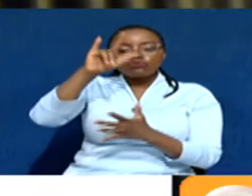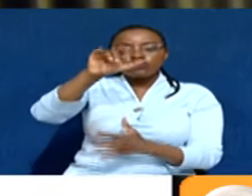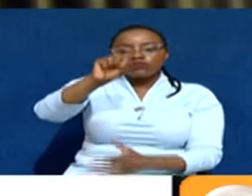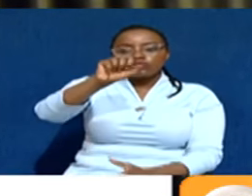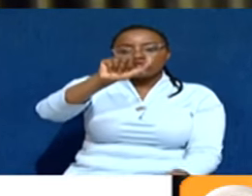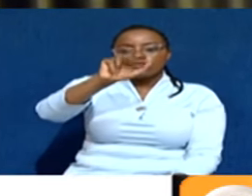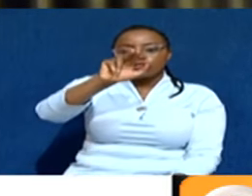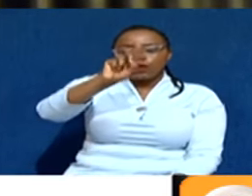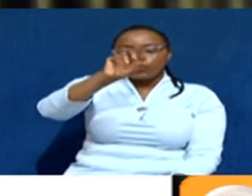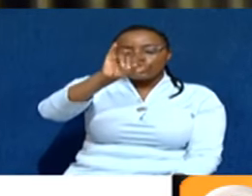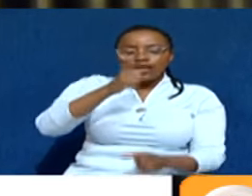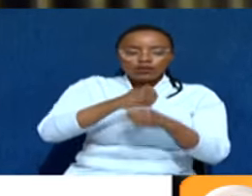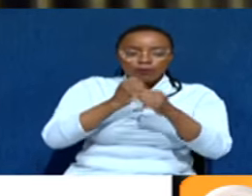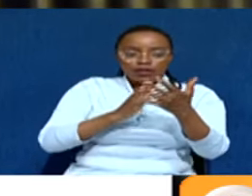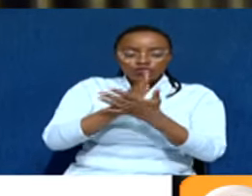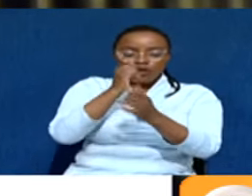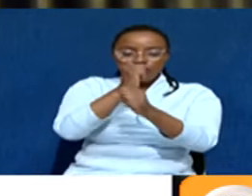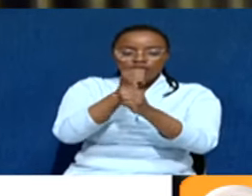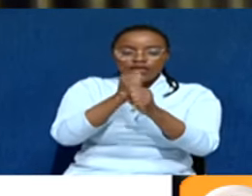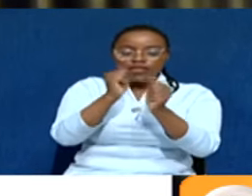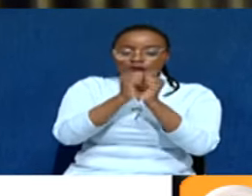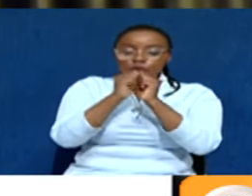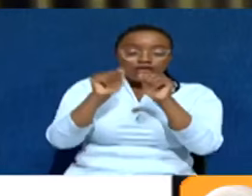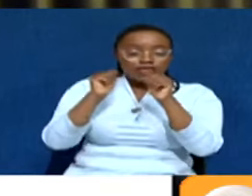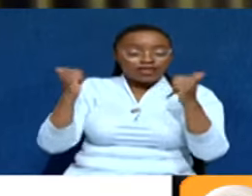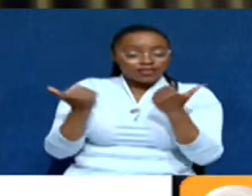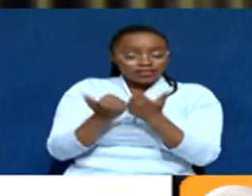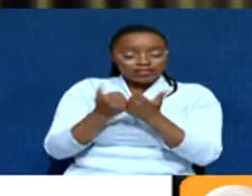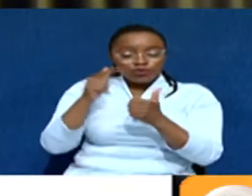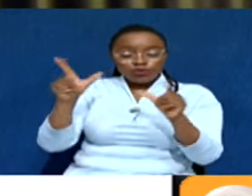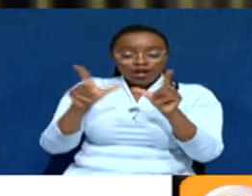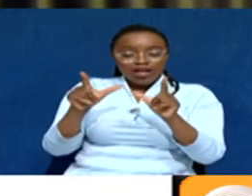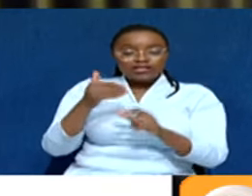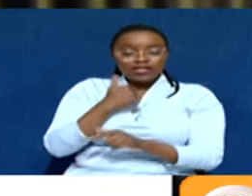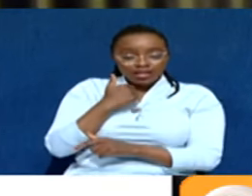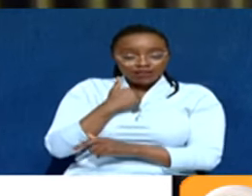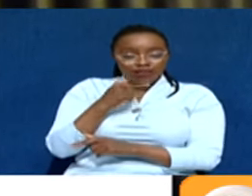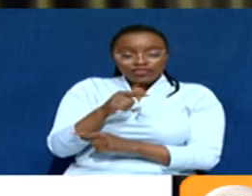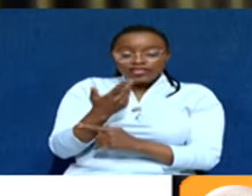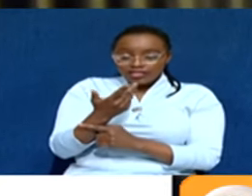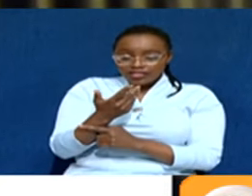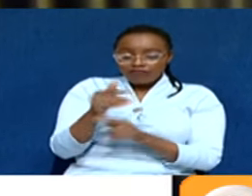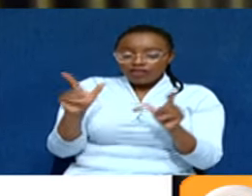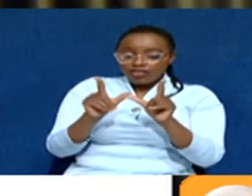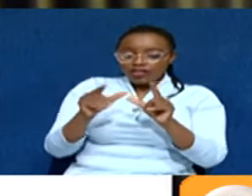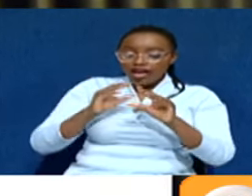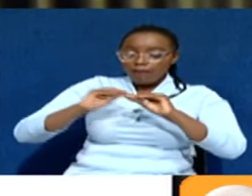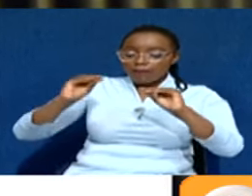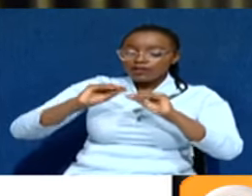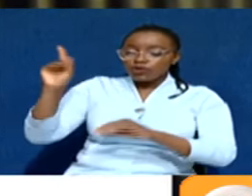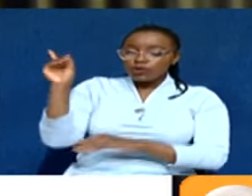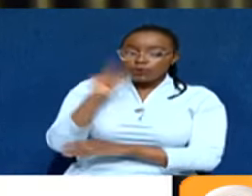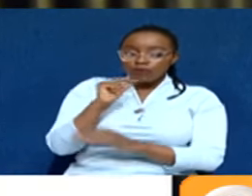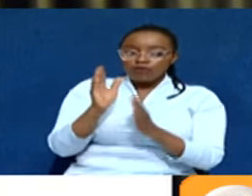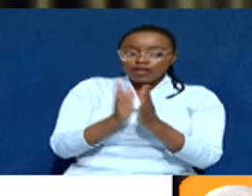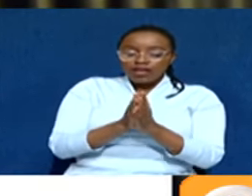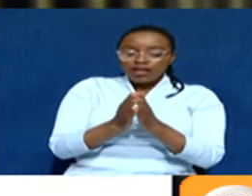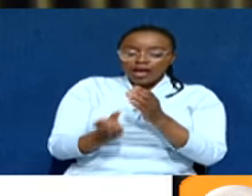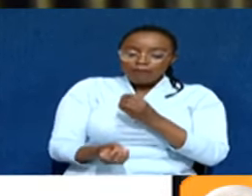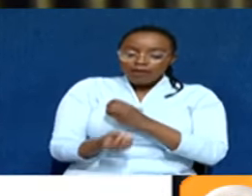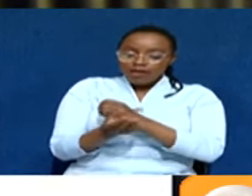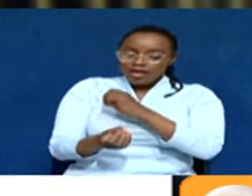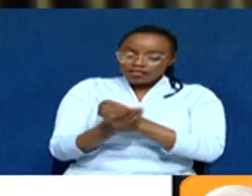Arabia to ensure that they work with licensed agents, and these agents have been re-sanitized and they have been